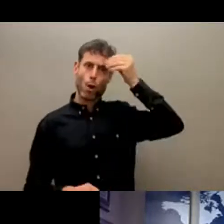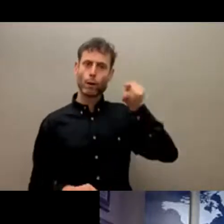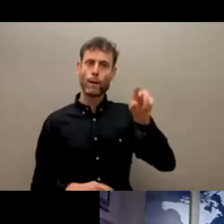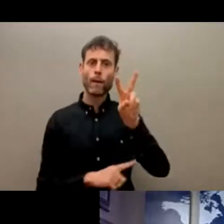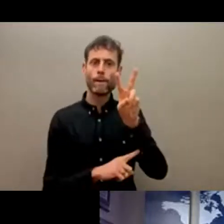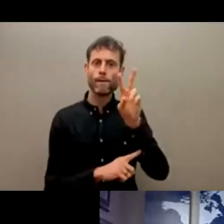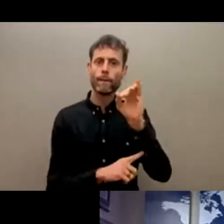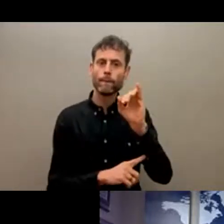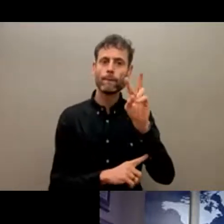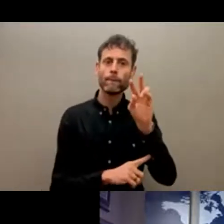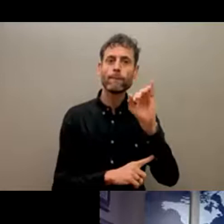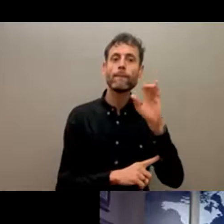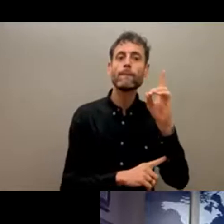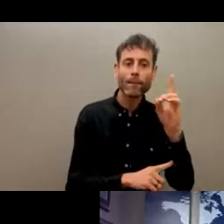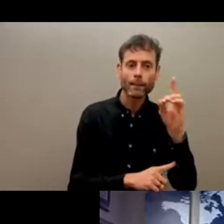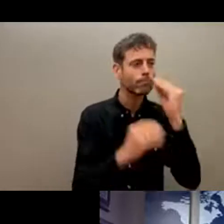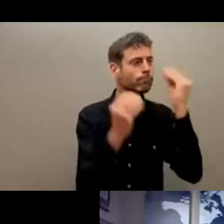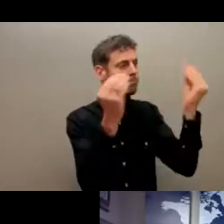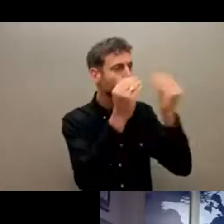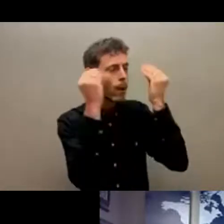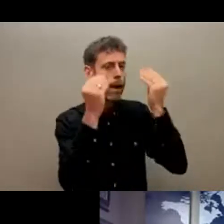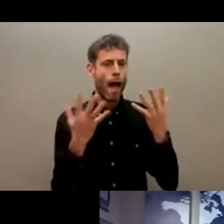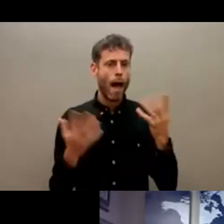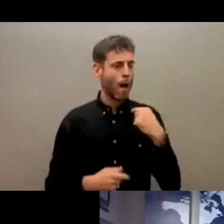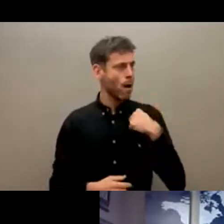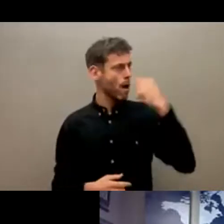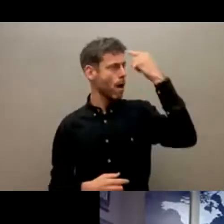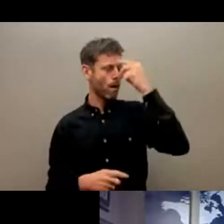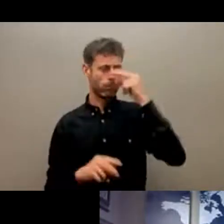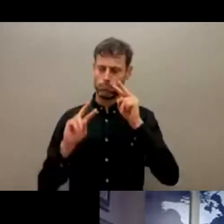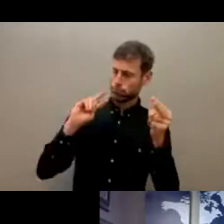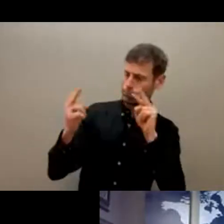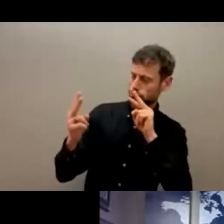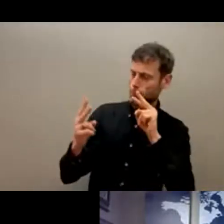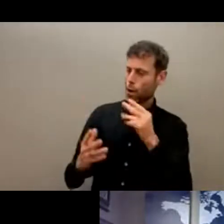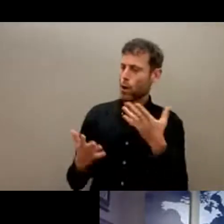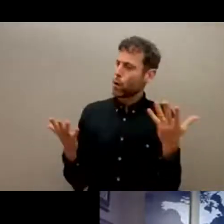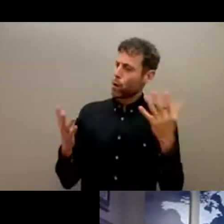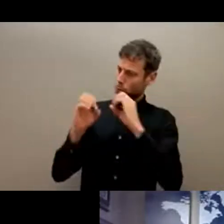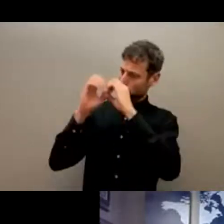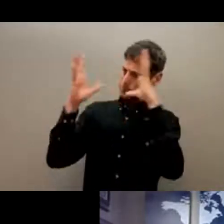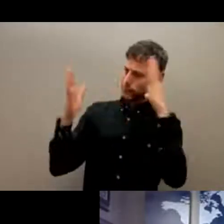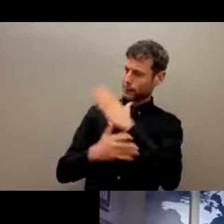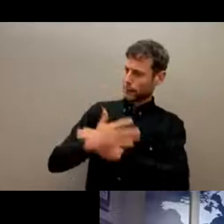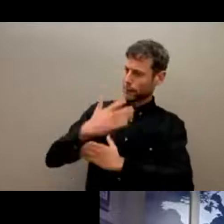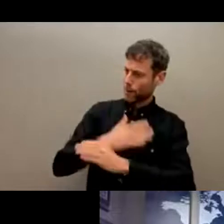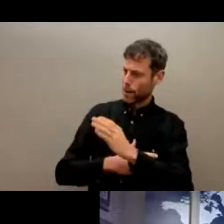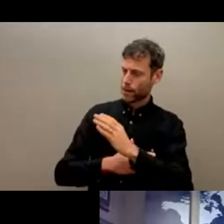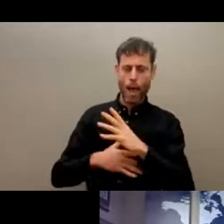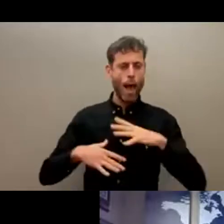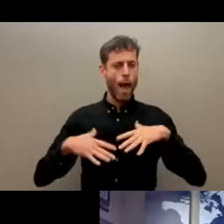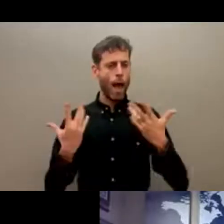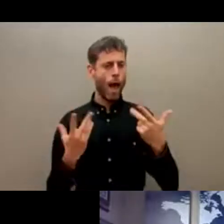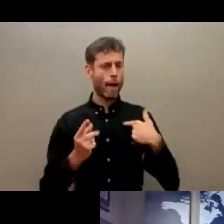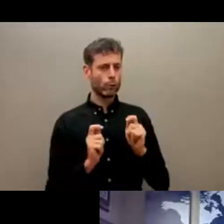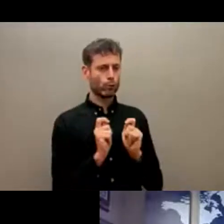the organization. So it was about our mindset change, then creating awareness through the language that we use, and then that was leading